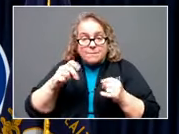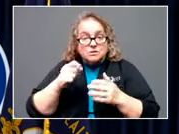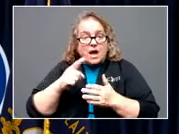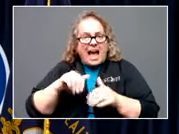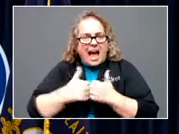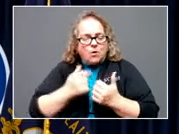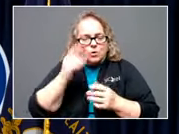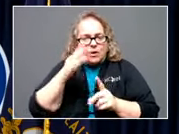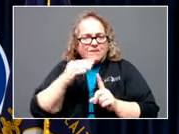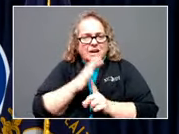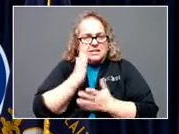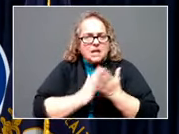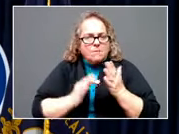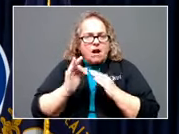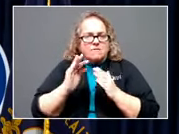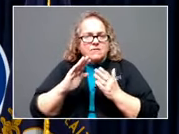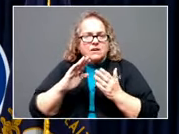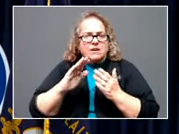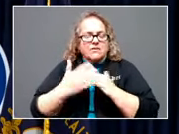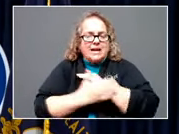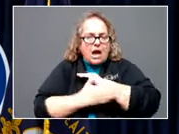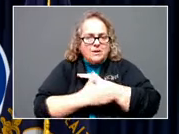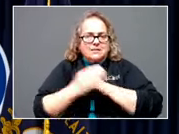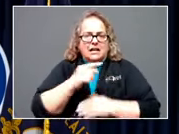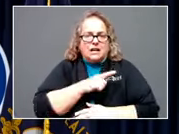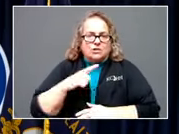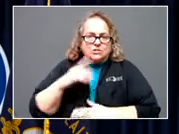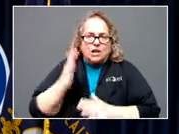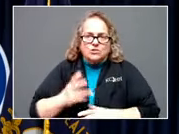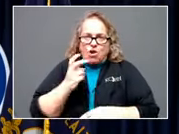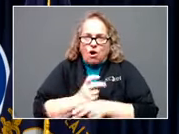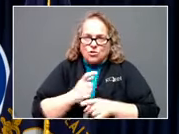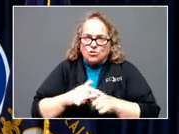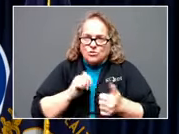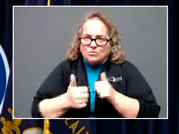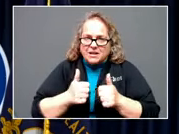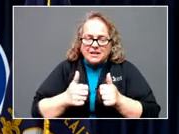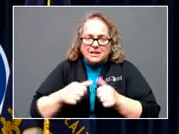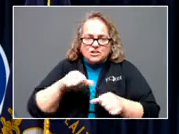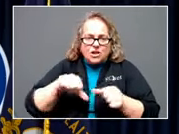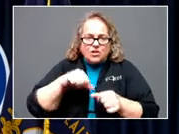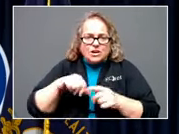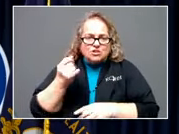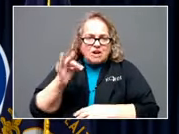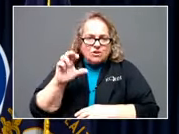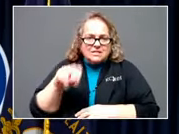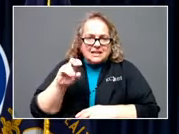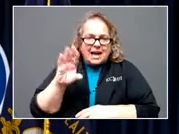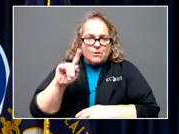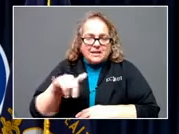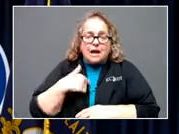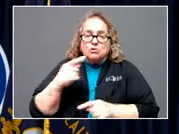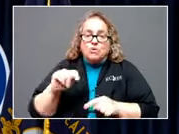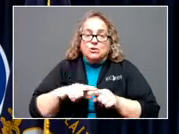the legislators who will be required to run against each other, for example, in Jefferson County? I'm trying to reserve judgment